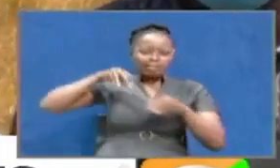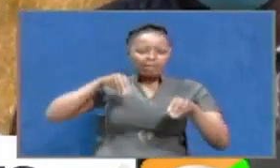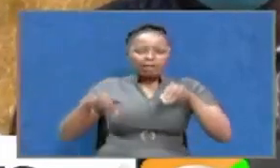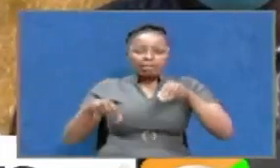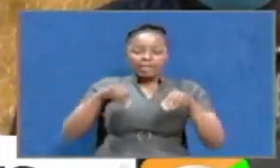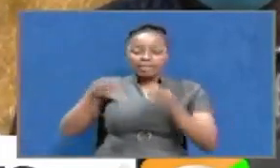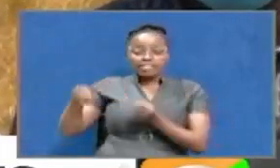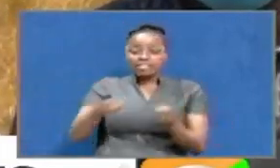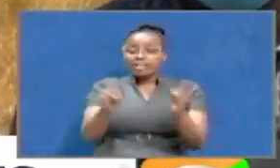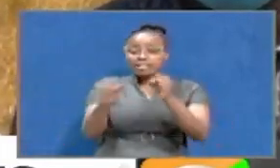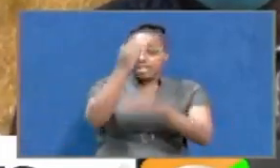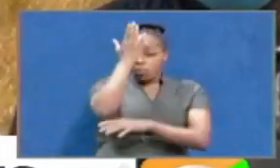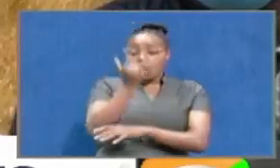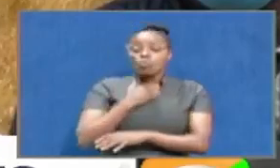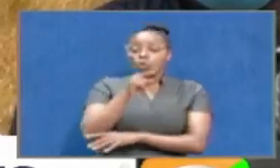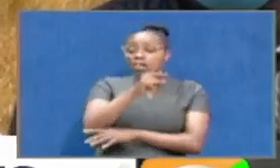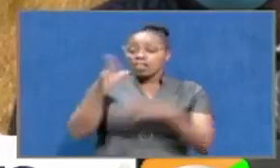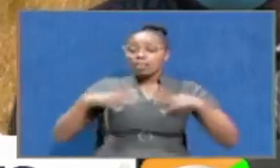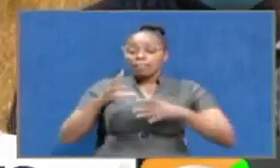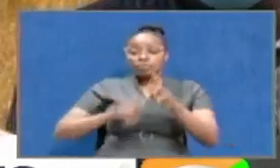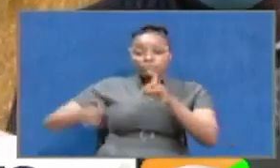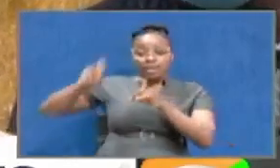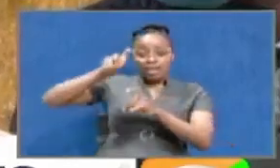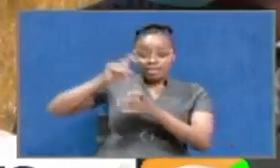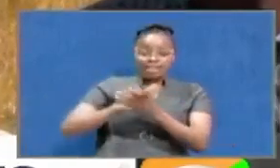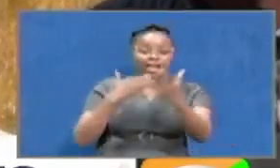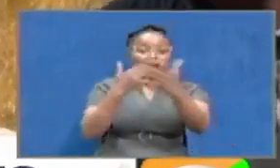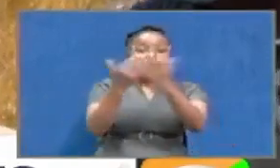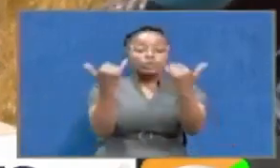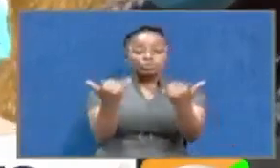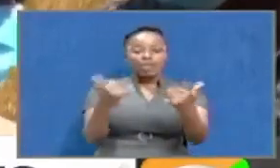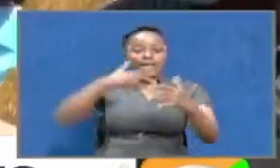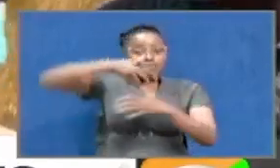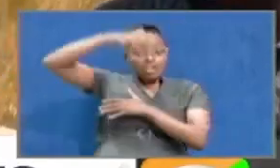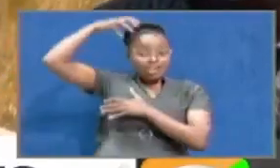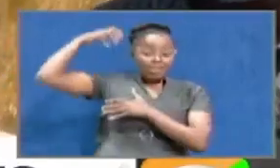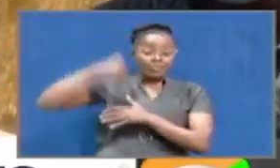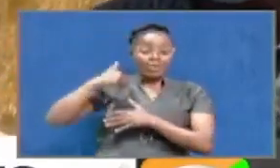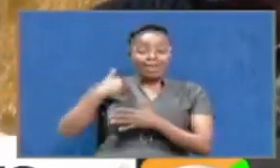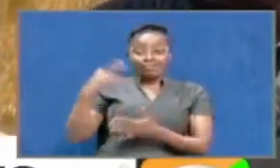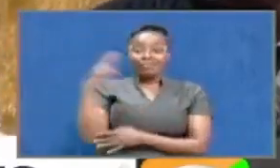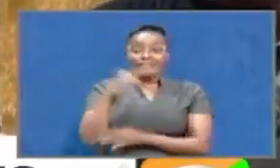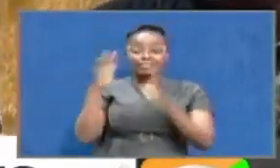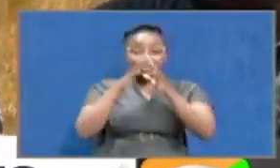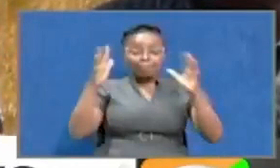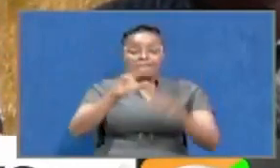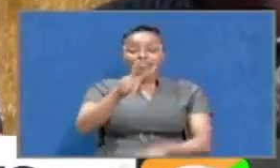strategy because we want those numbers to be increased. So far, lions are endangered. We